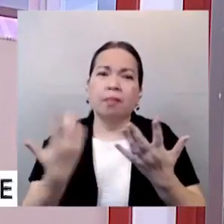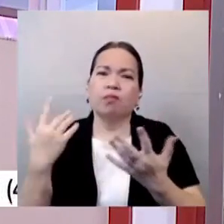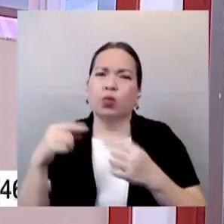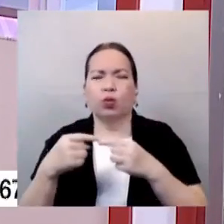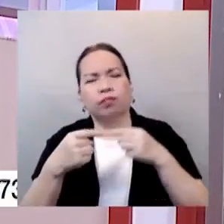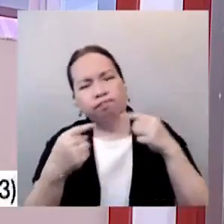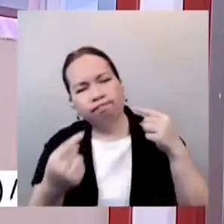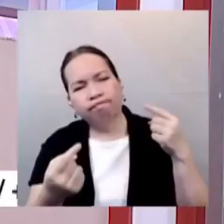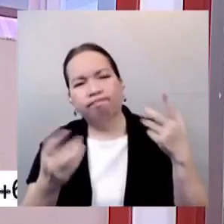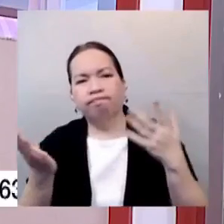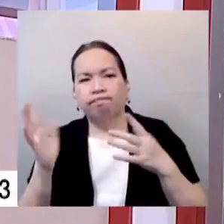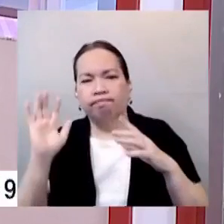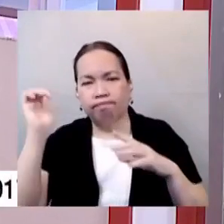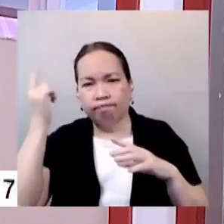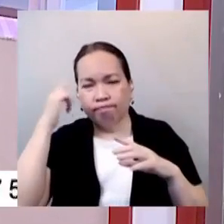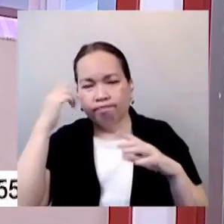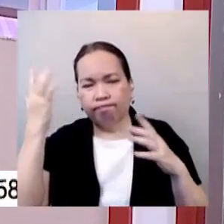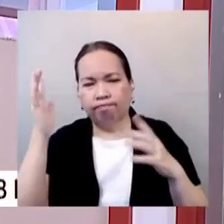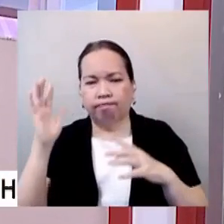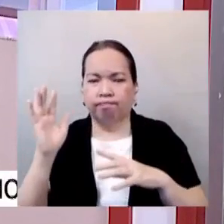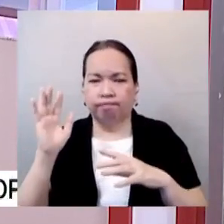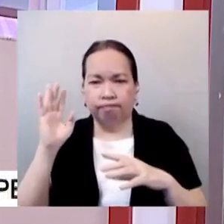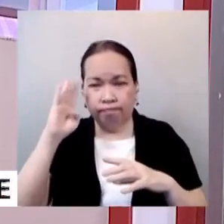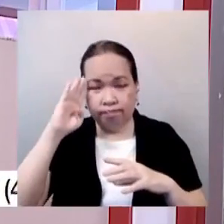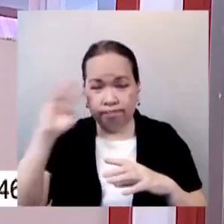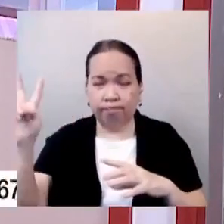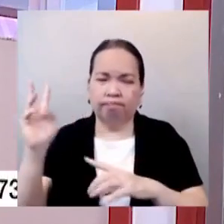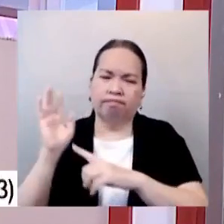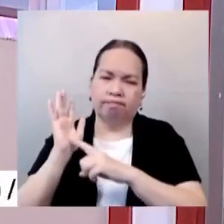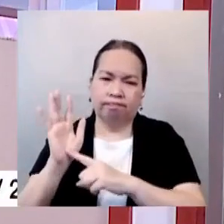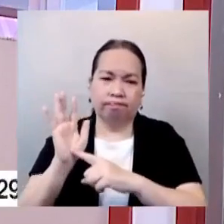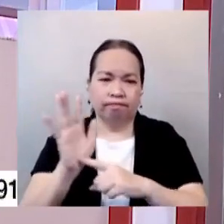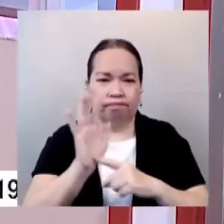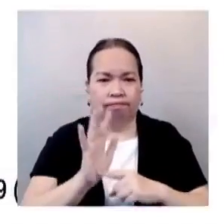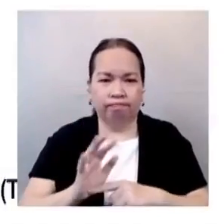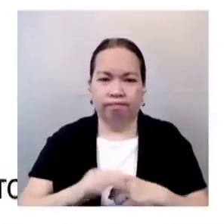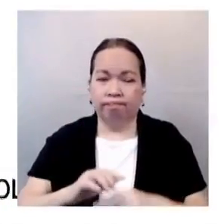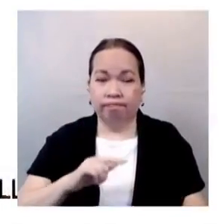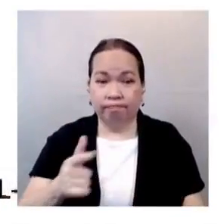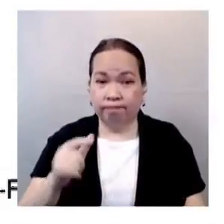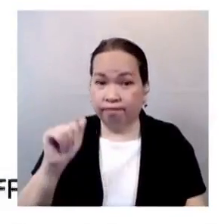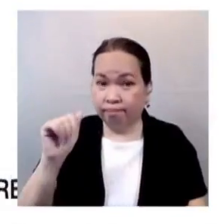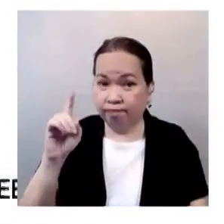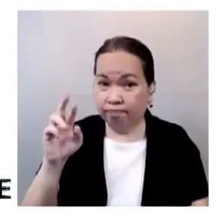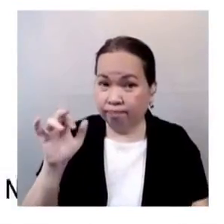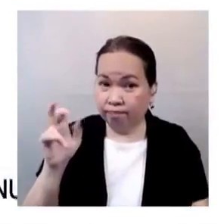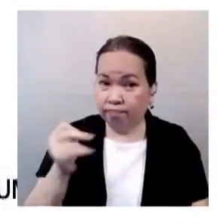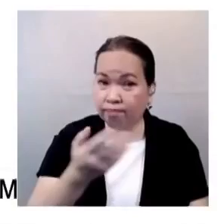administration. Our very own Adrian Ayala now joins us with an update. Adrian, over to you.